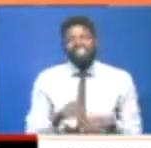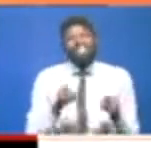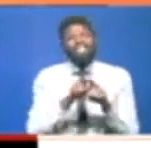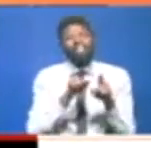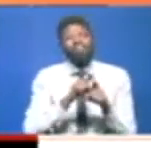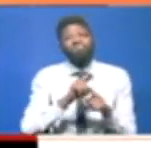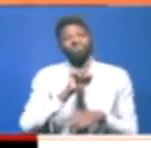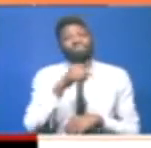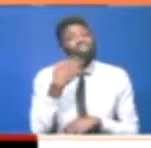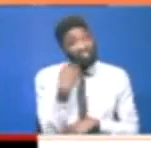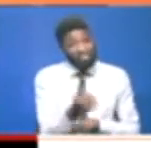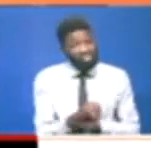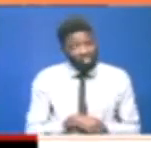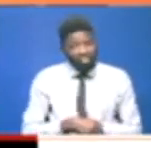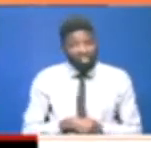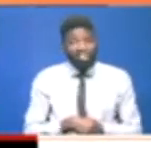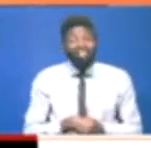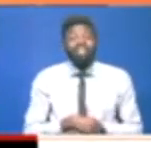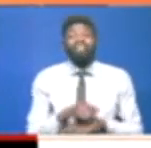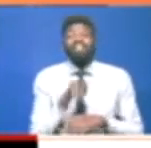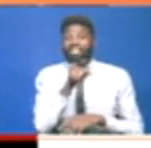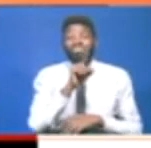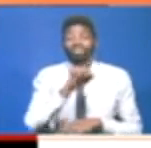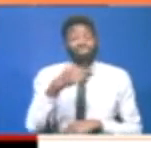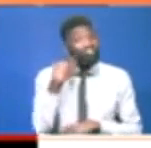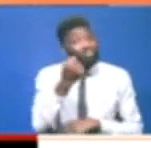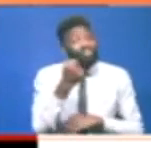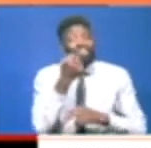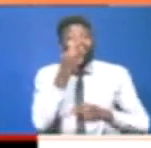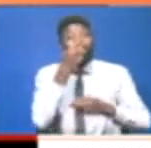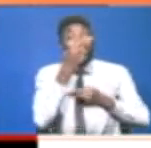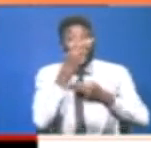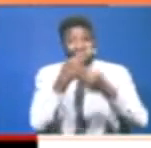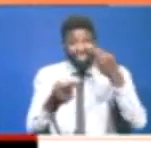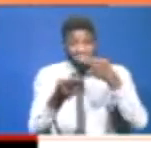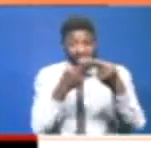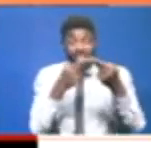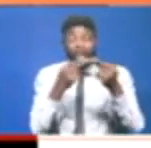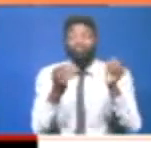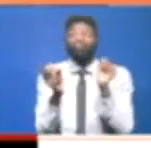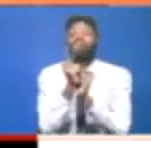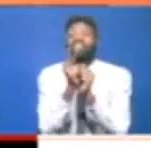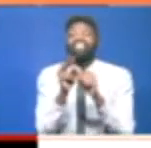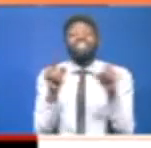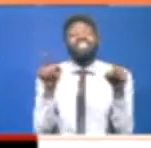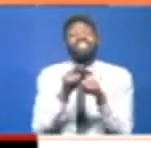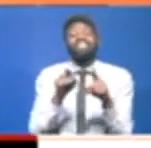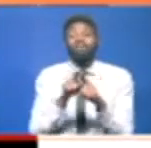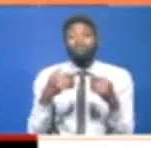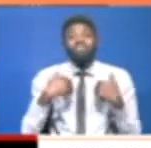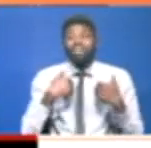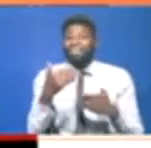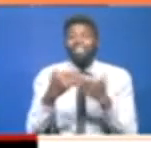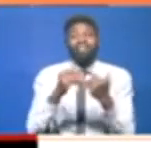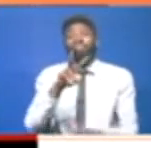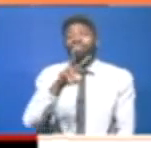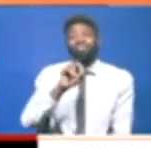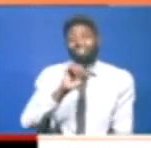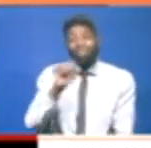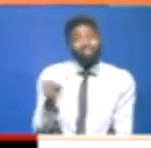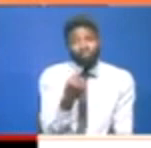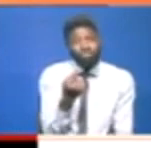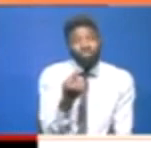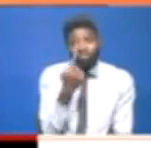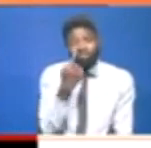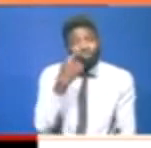Yes. You know, if you multiply that by 12, yes. then you have almost 20,000 shillings, you exactly. know, every year,